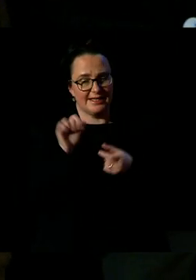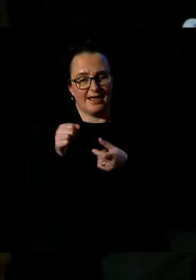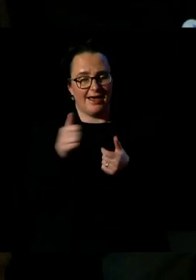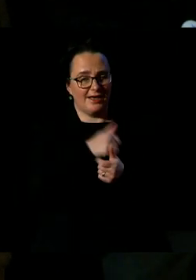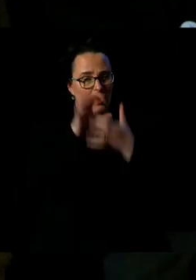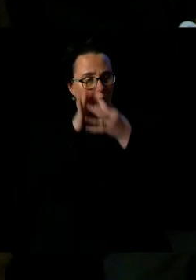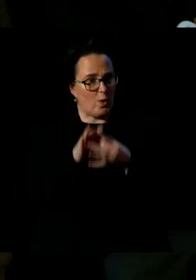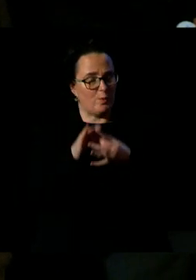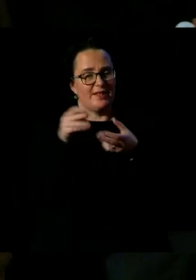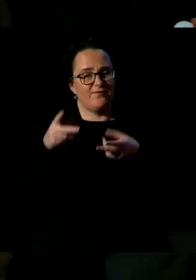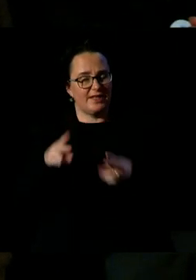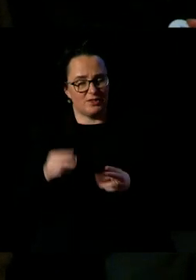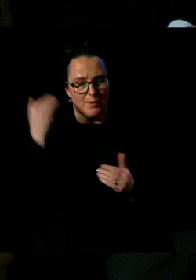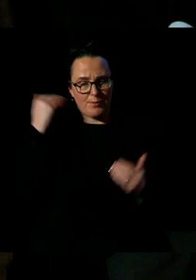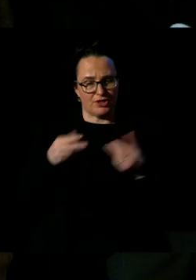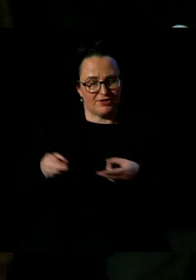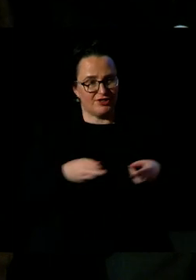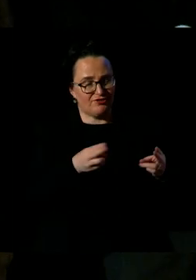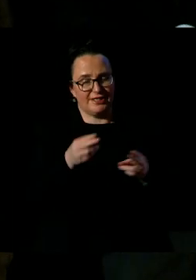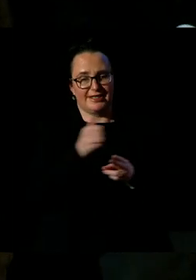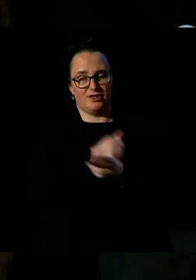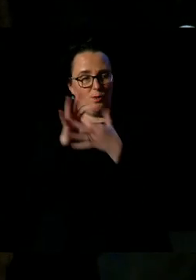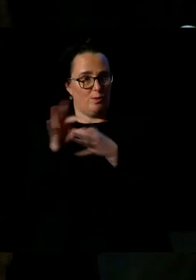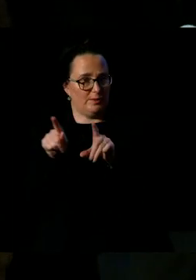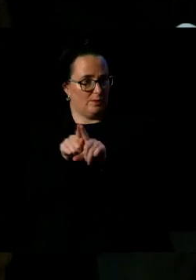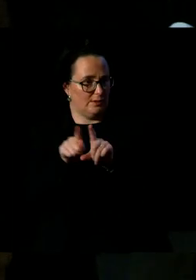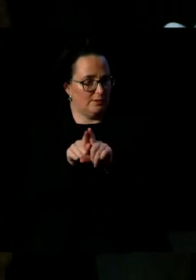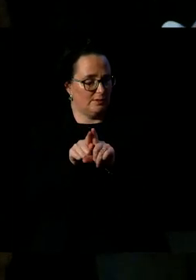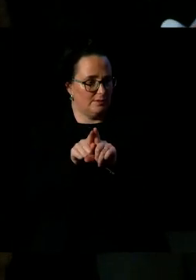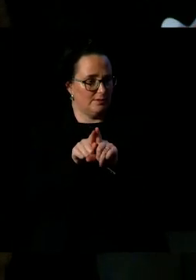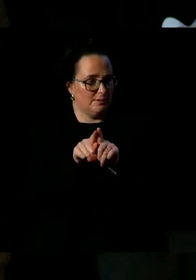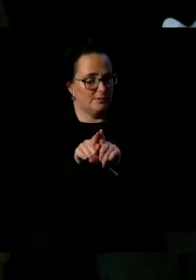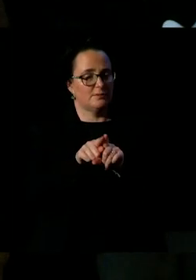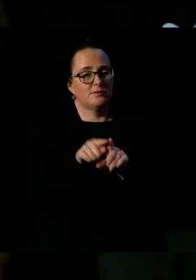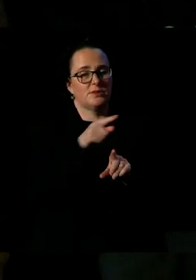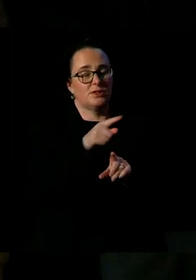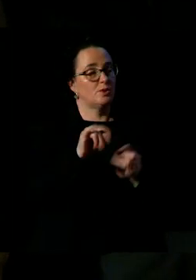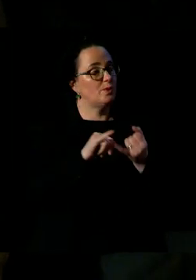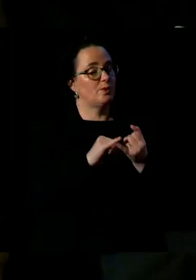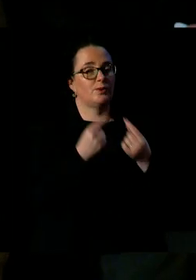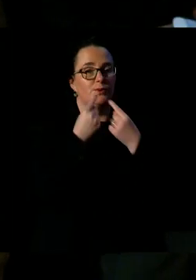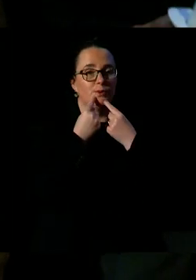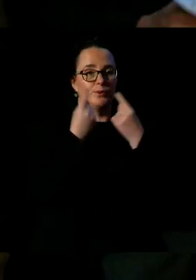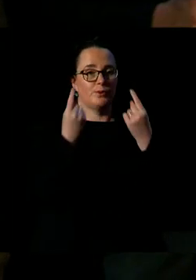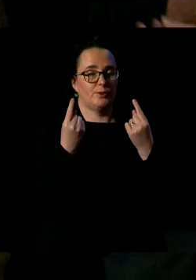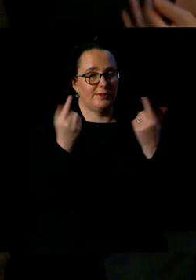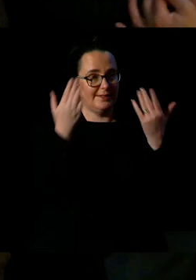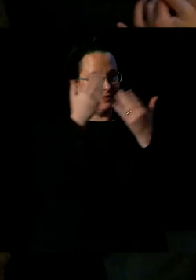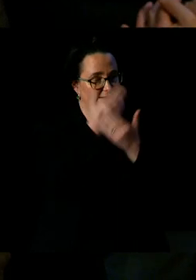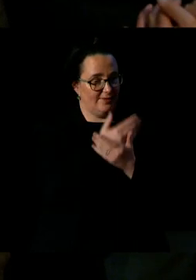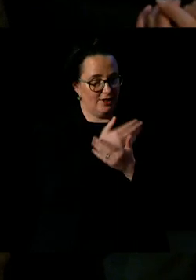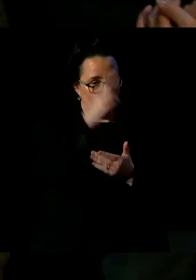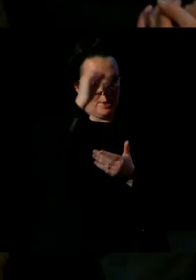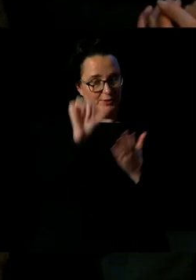villages, and Jews were murdered in the streets and in their homes. Those lighting candles in memory of the Jewish victims